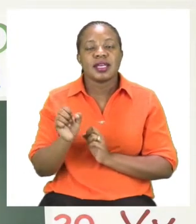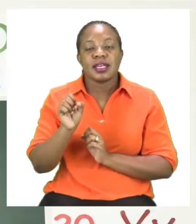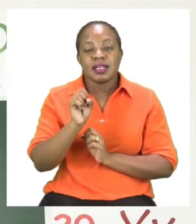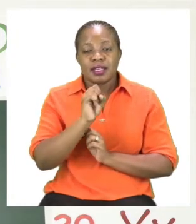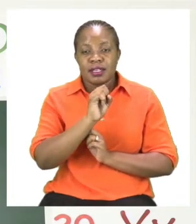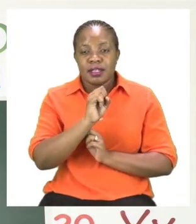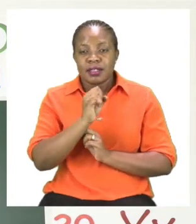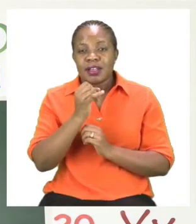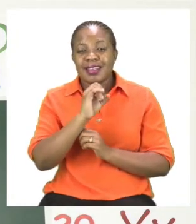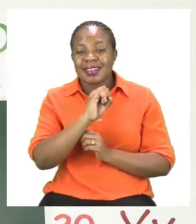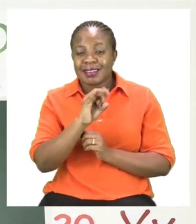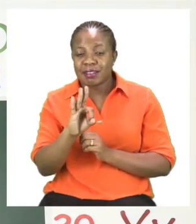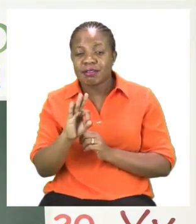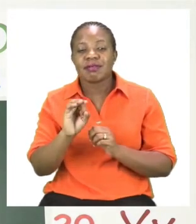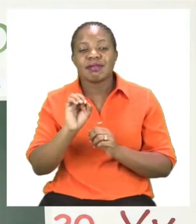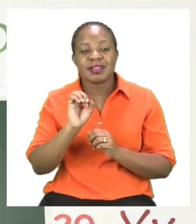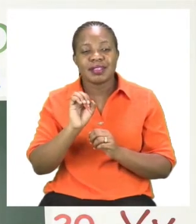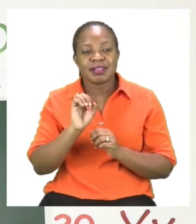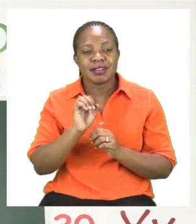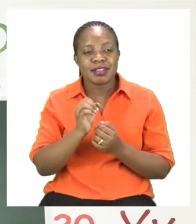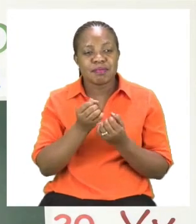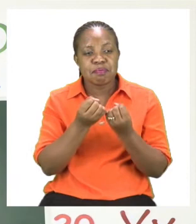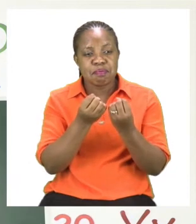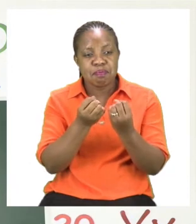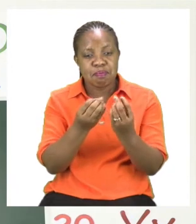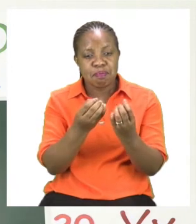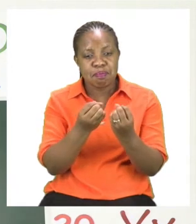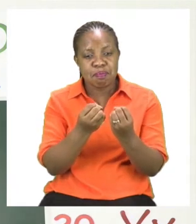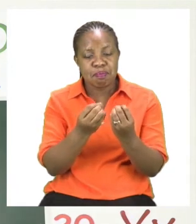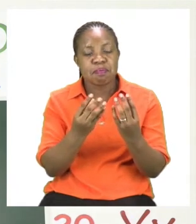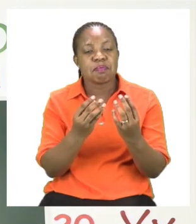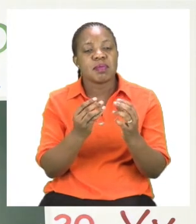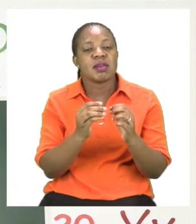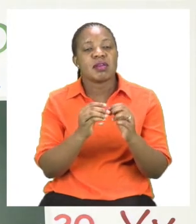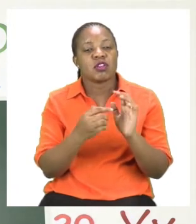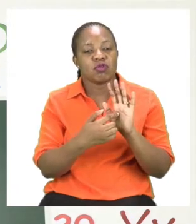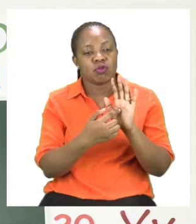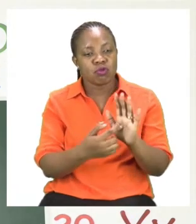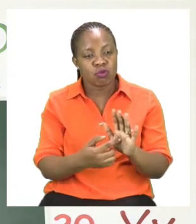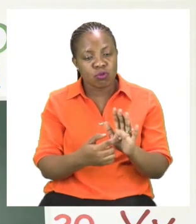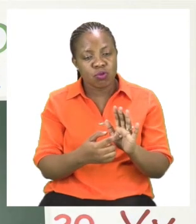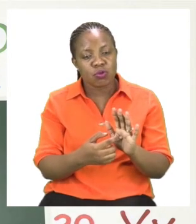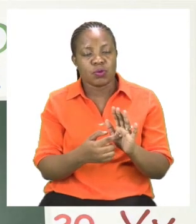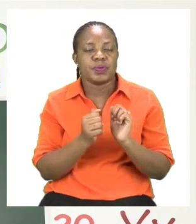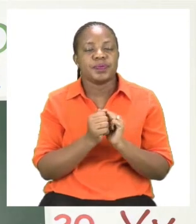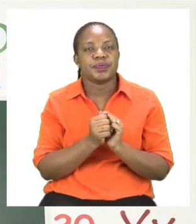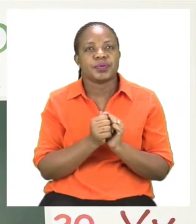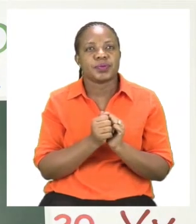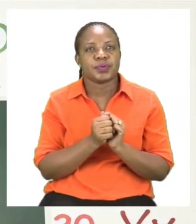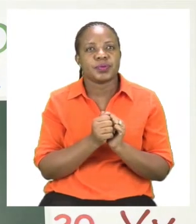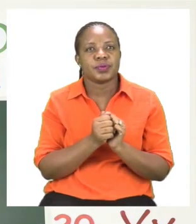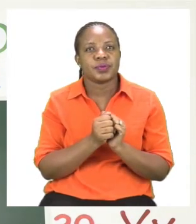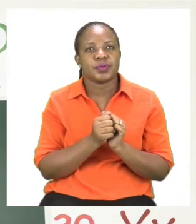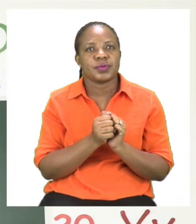their book, their cousin, to show that they are talking about something that